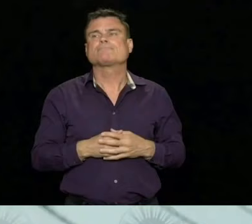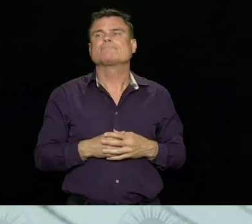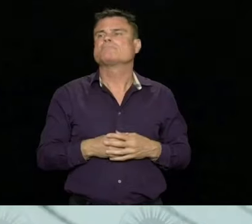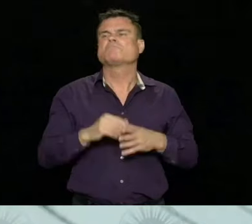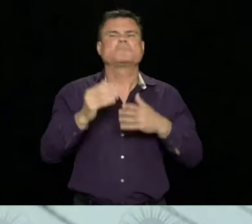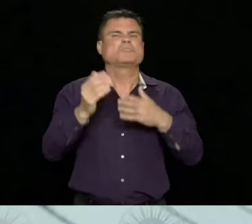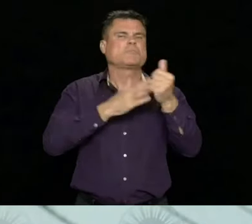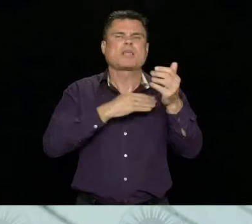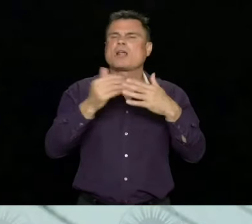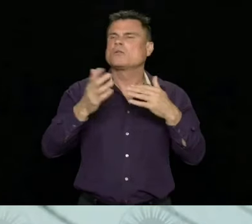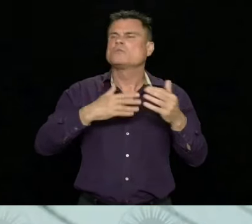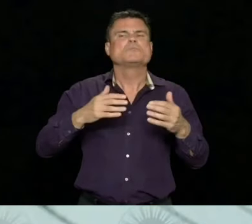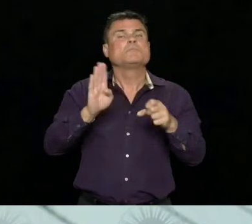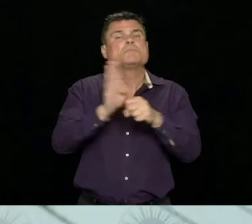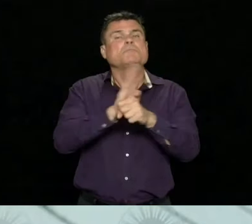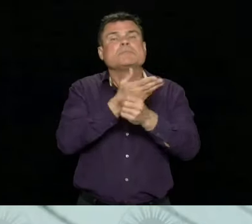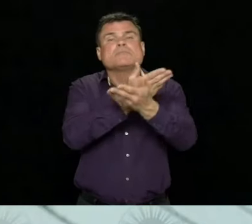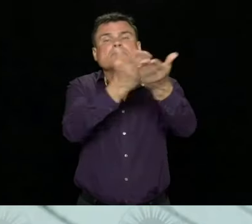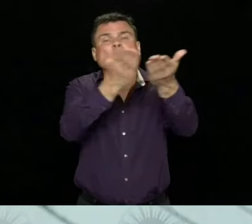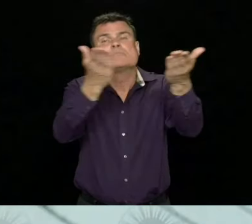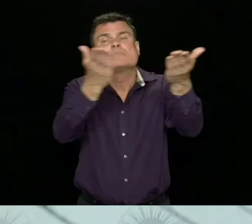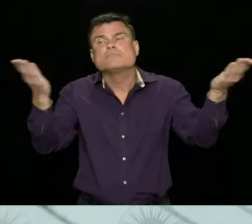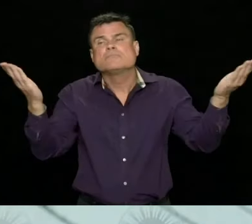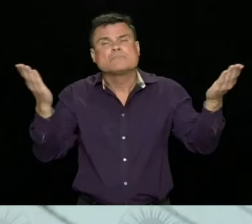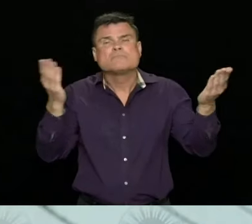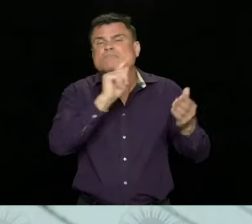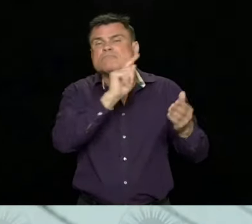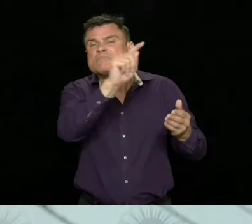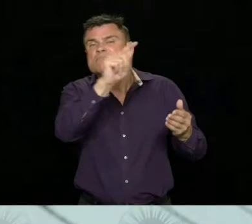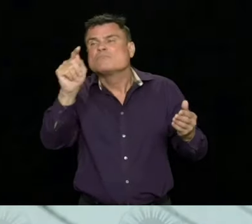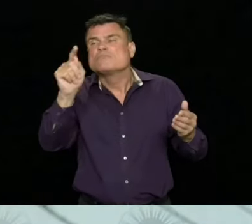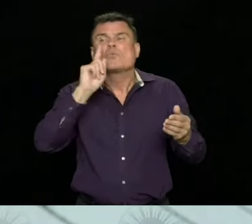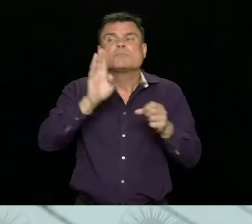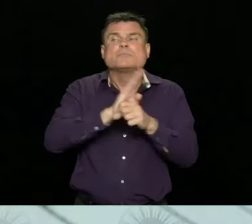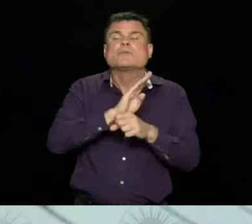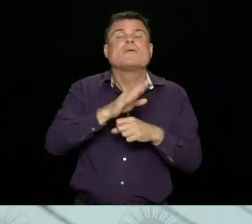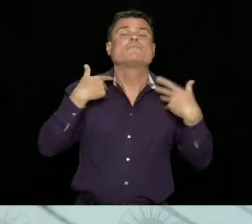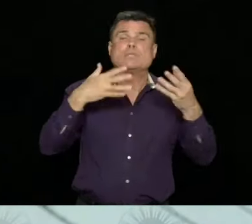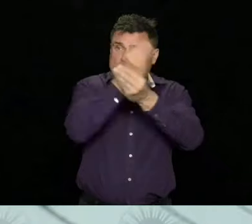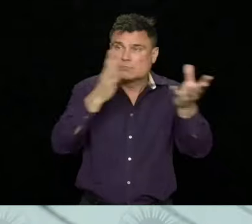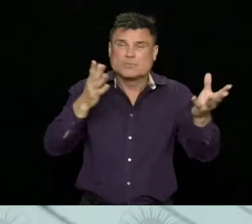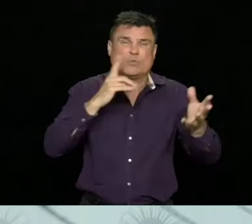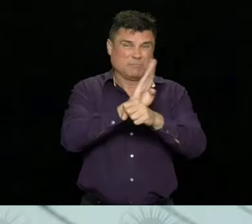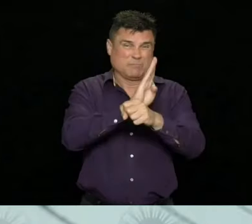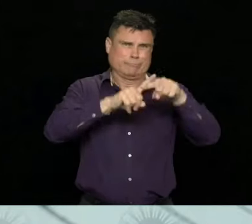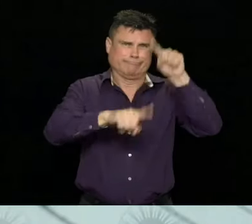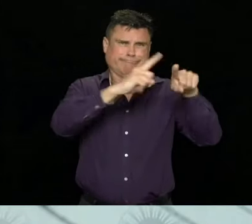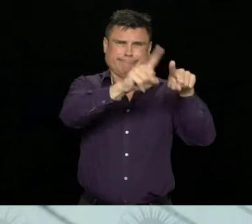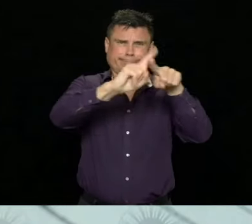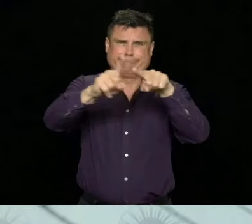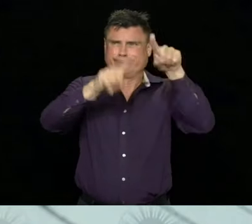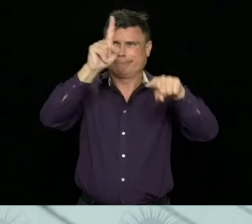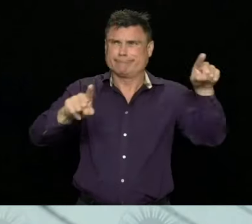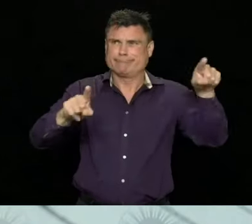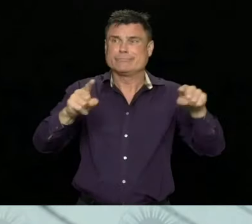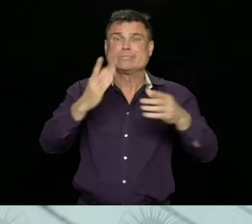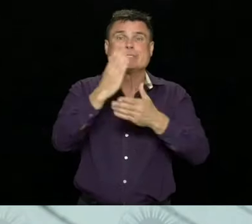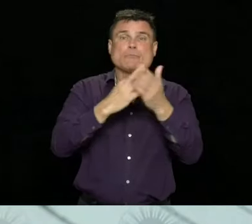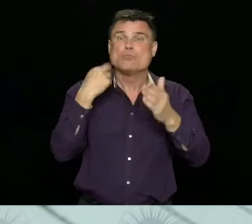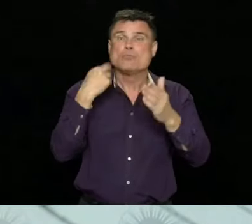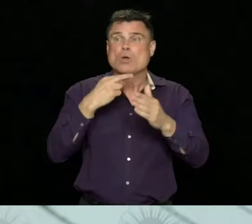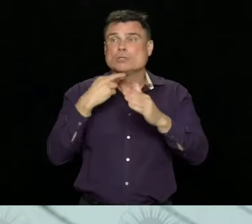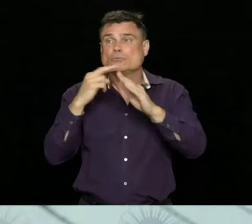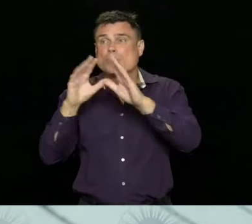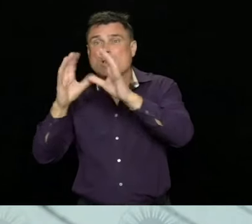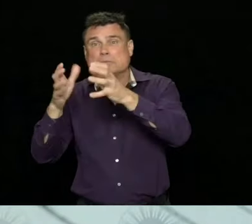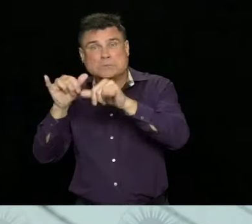is different, every sector is different, and we have a restaurant, then we have restaurant. There are large restaurants with a larger capacity, then we have